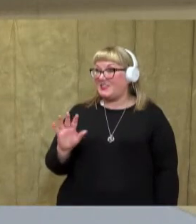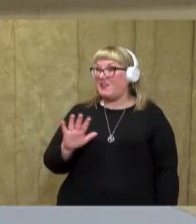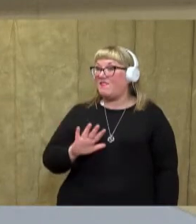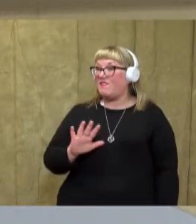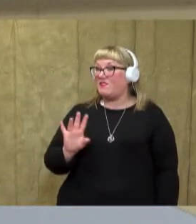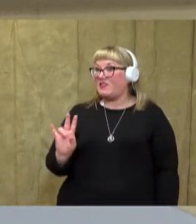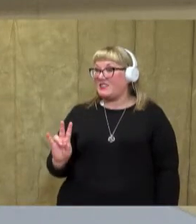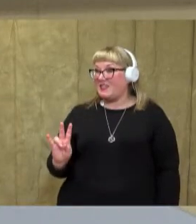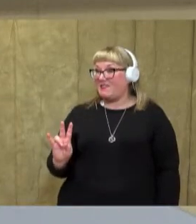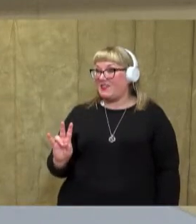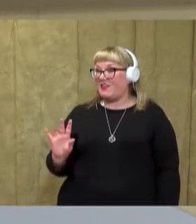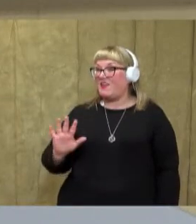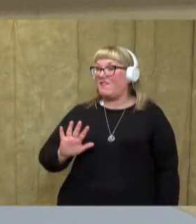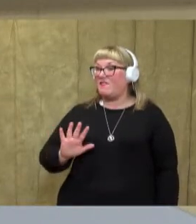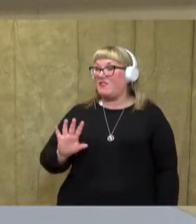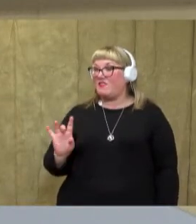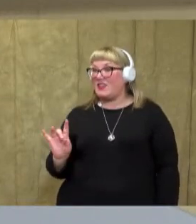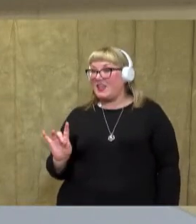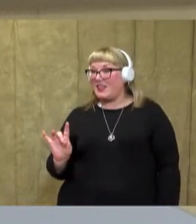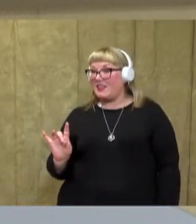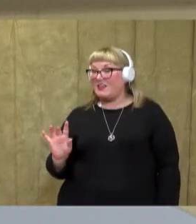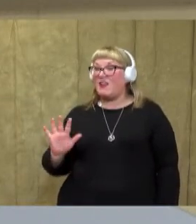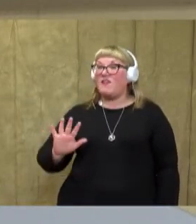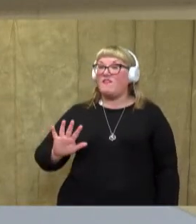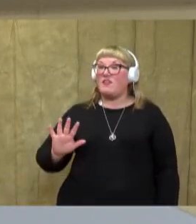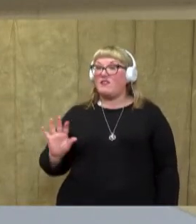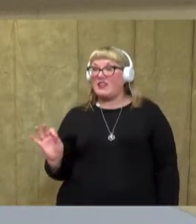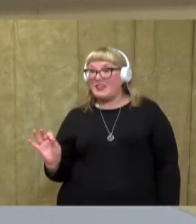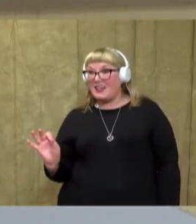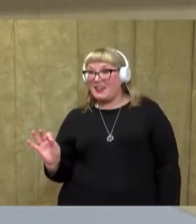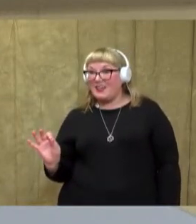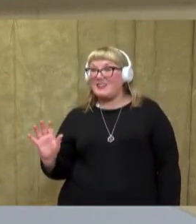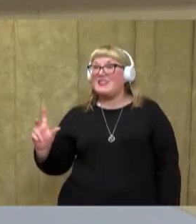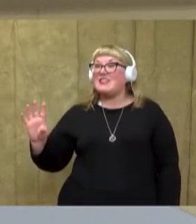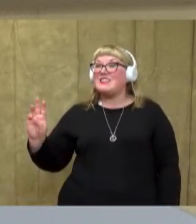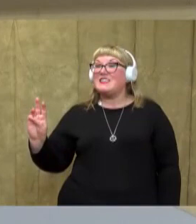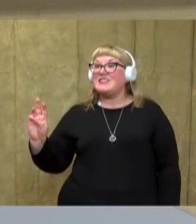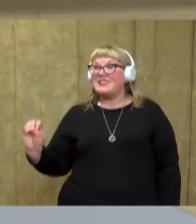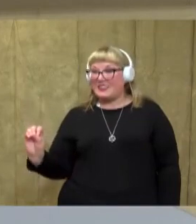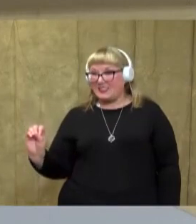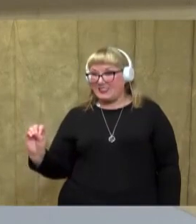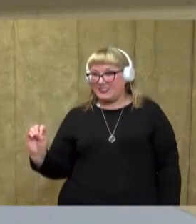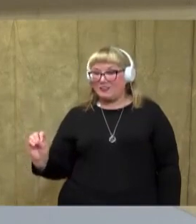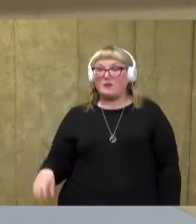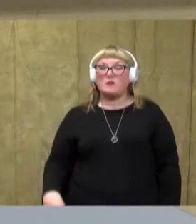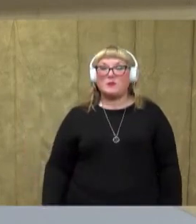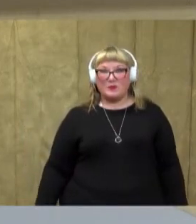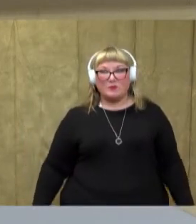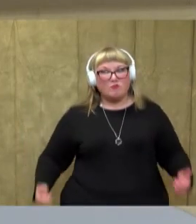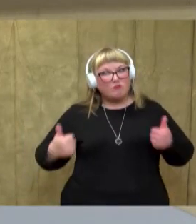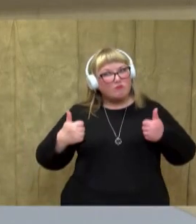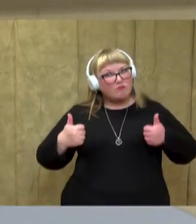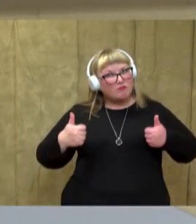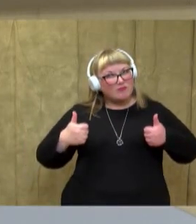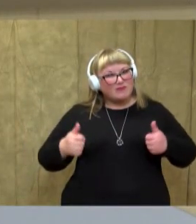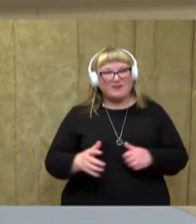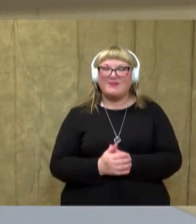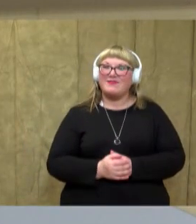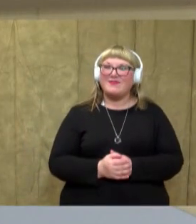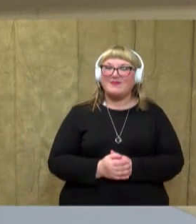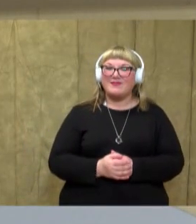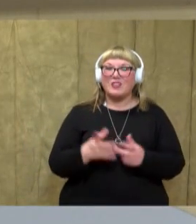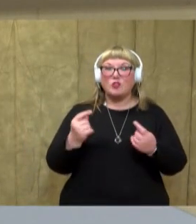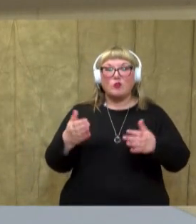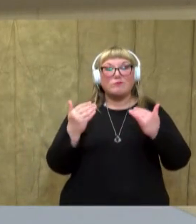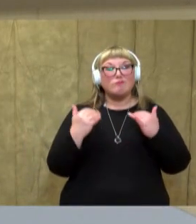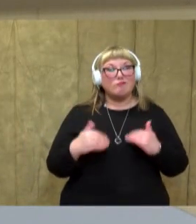56, 57, 58, 59, 60. Awesome job. Let's